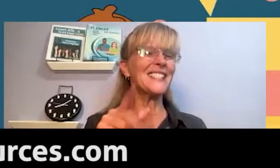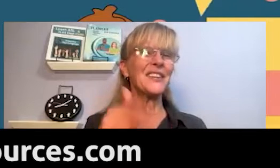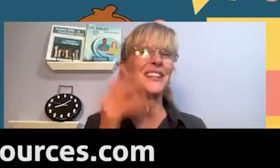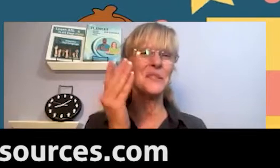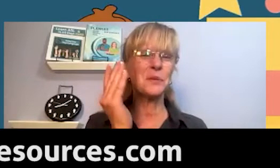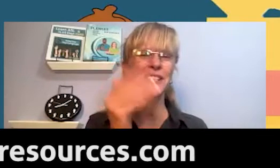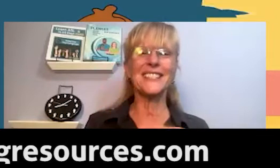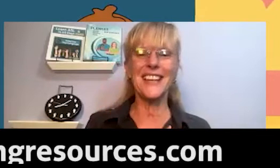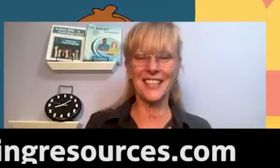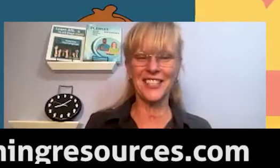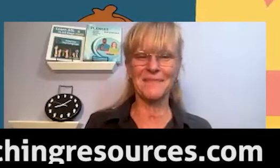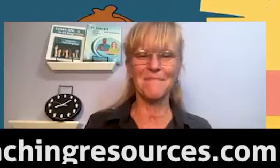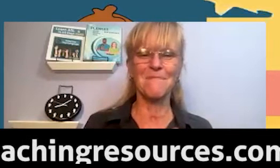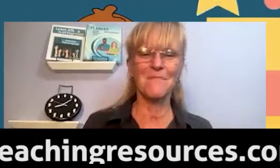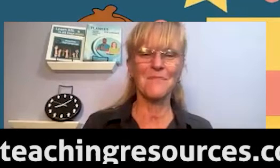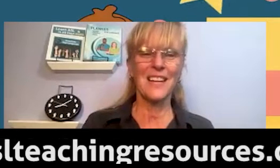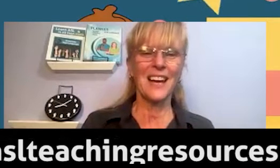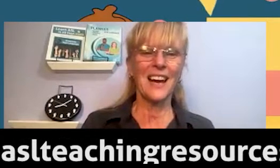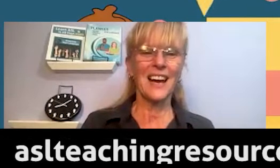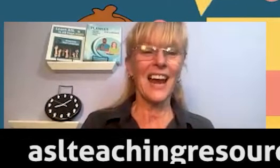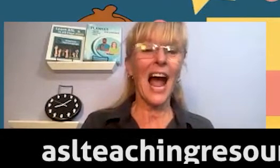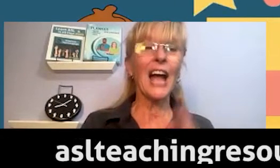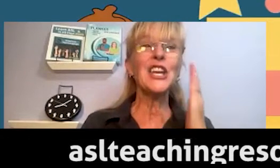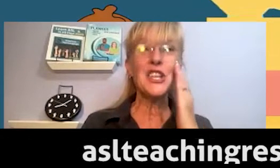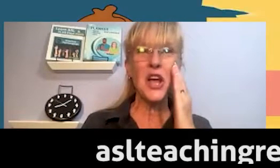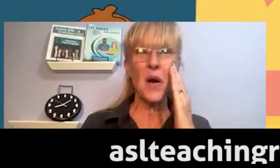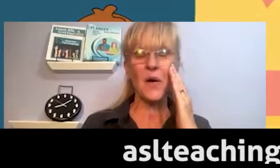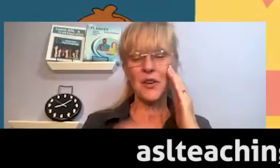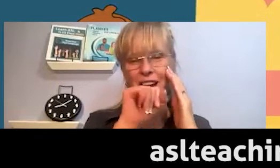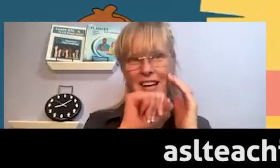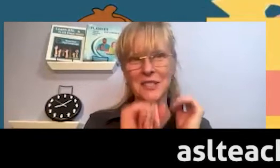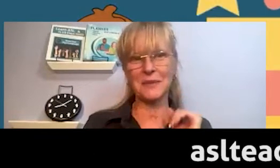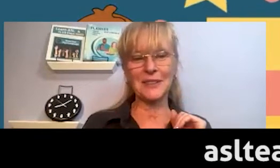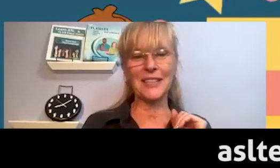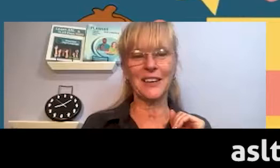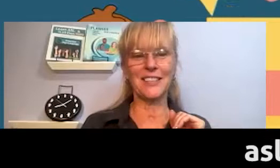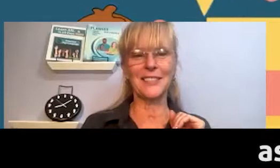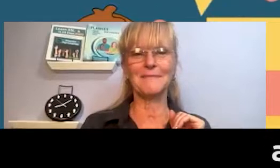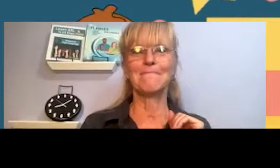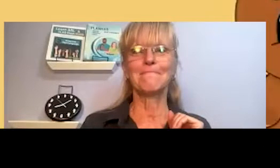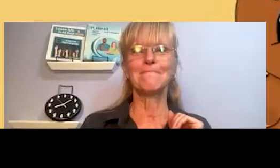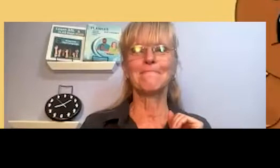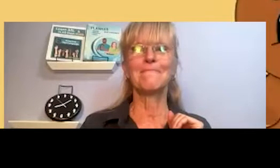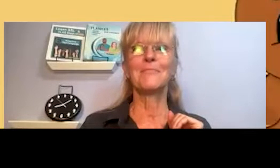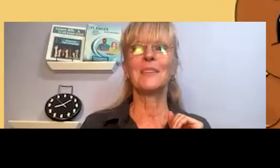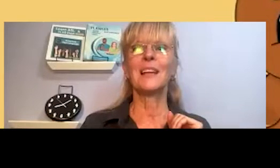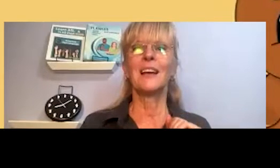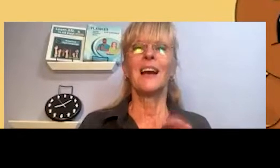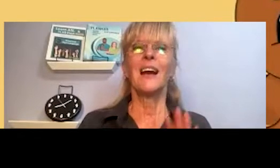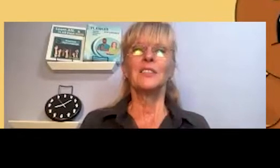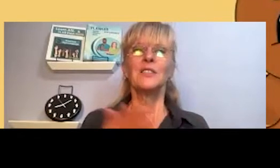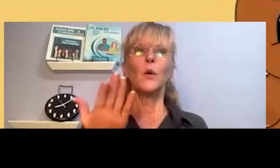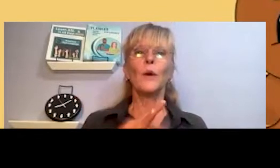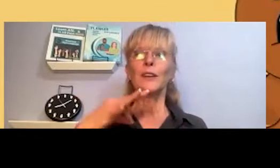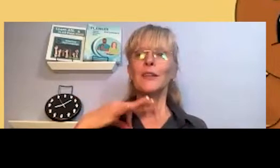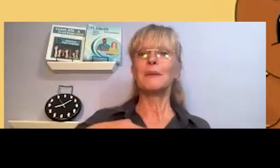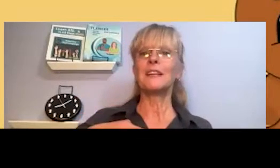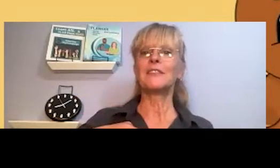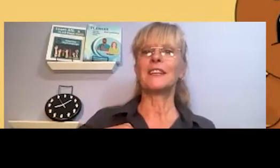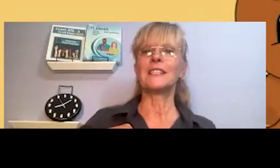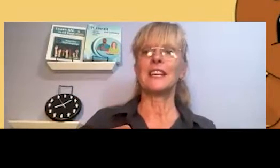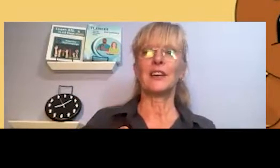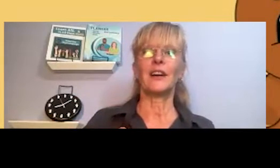it is during this presentation. I know you're going to absolutely love it. So what